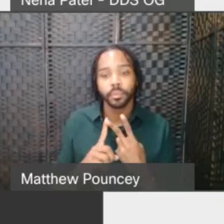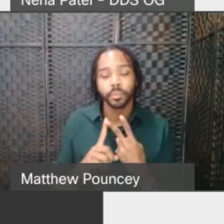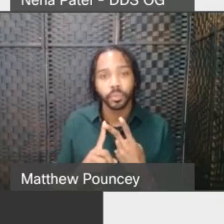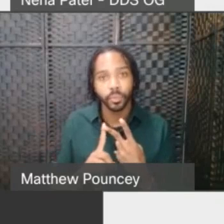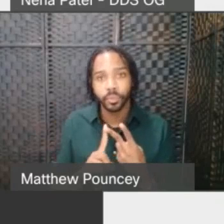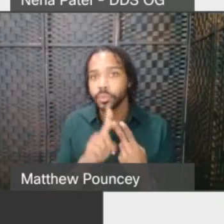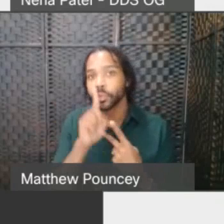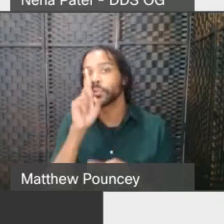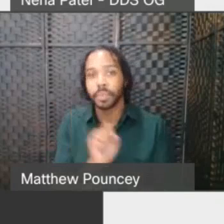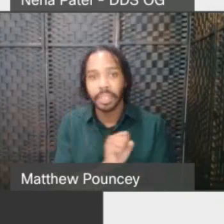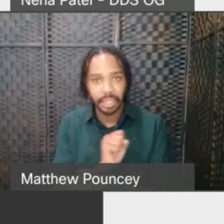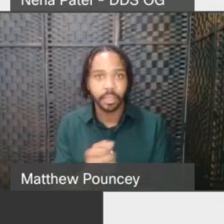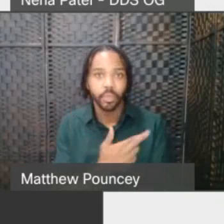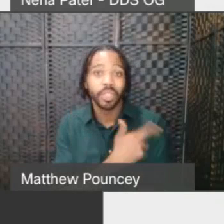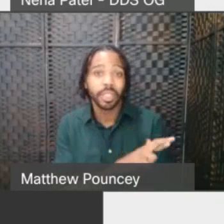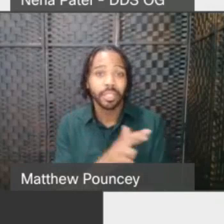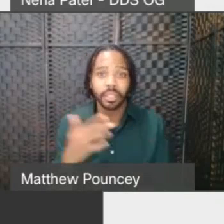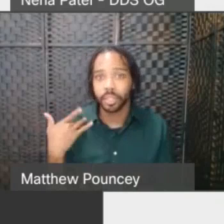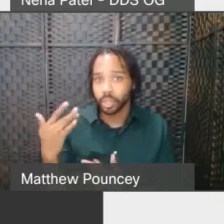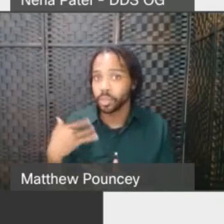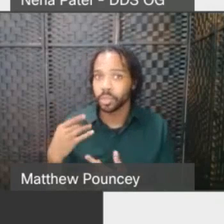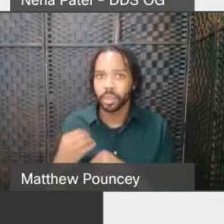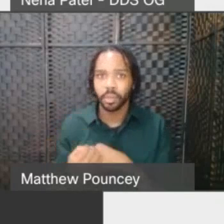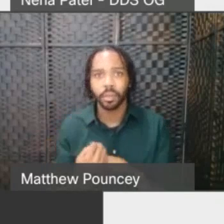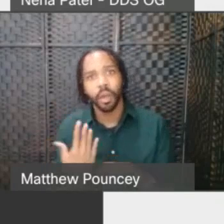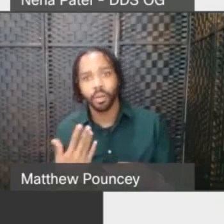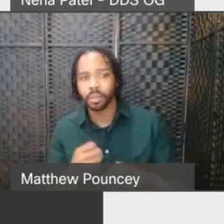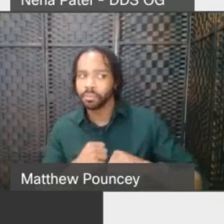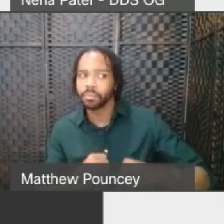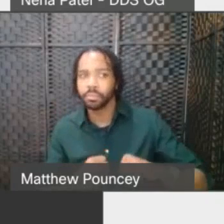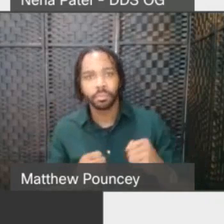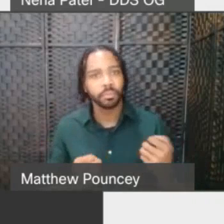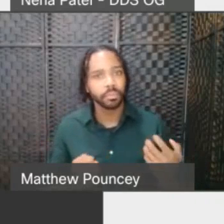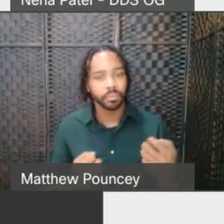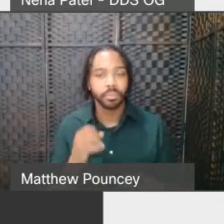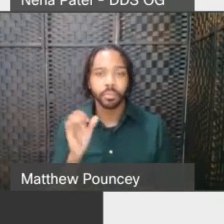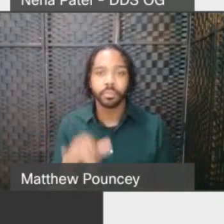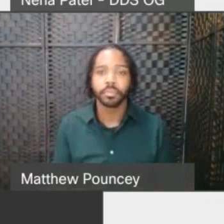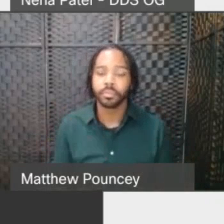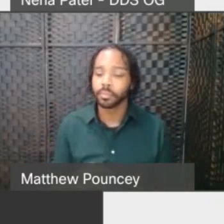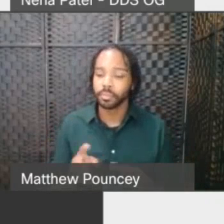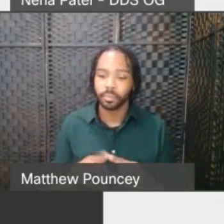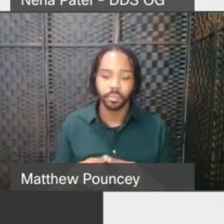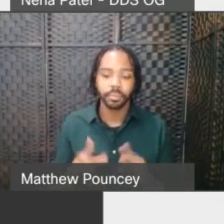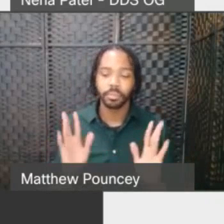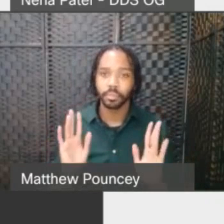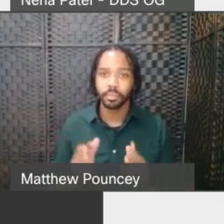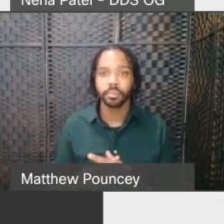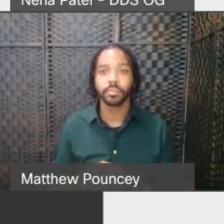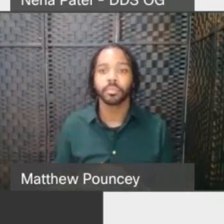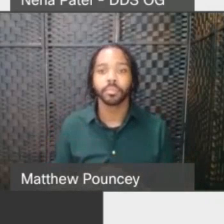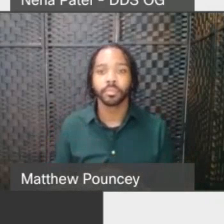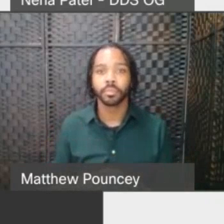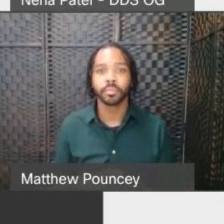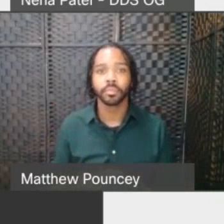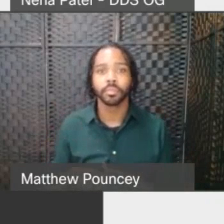real religious concerns that cause them from having objections to all vaccinations. I'm